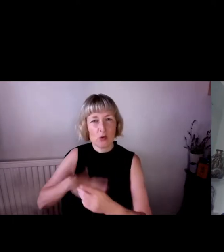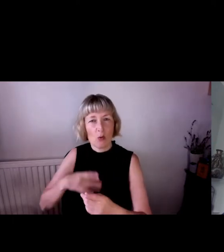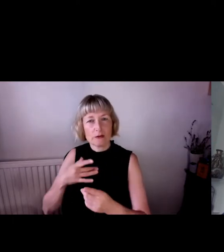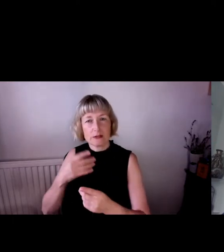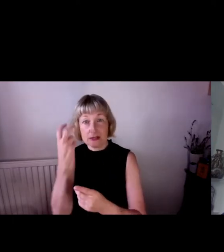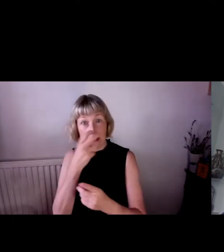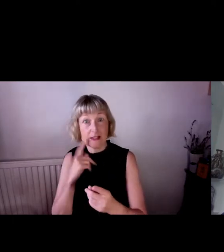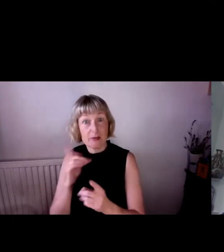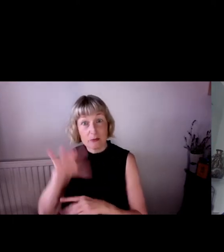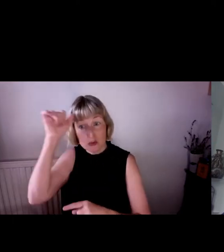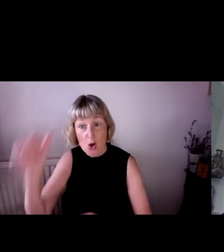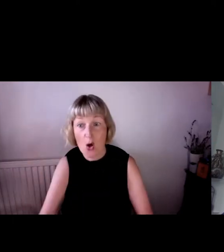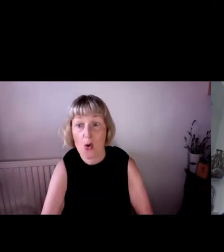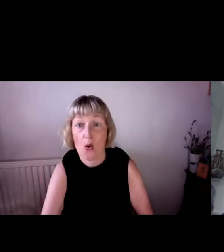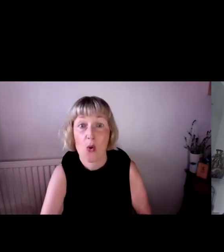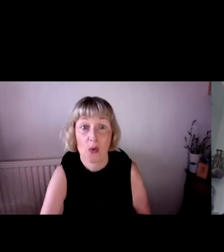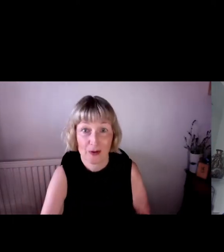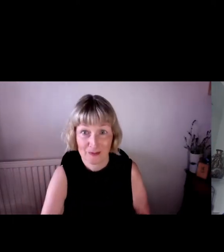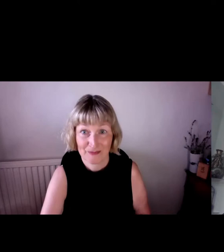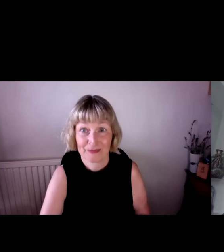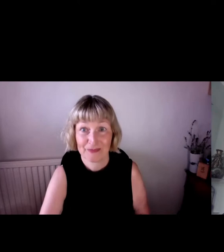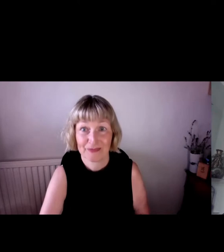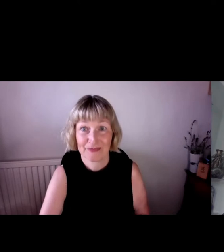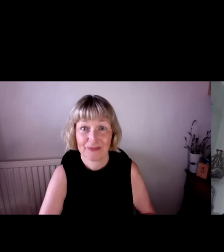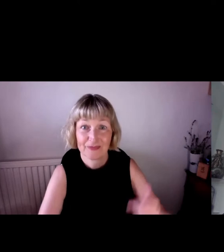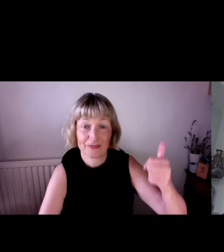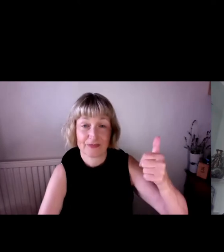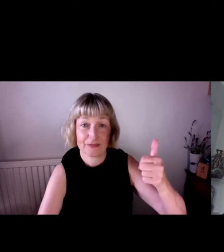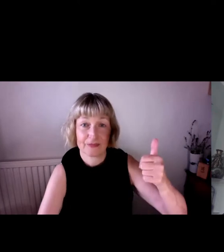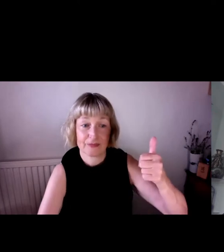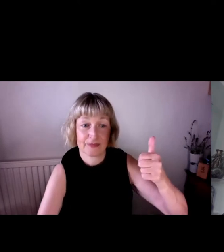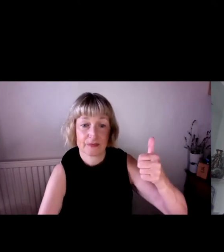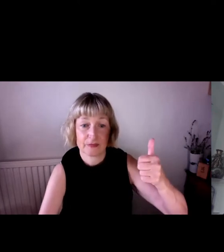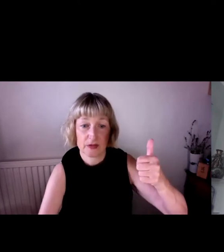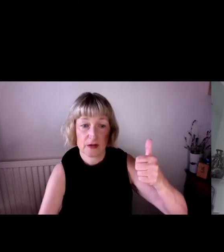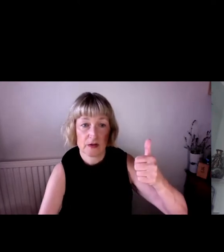perhaps. Charles, can I go over to you? Hiya, thanks, Roz.